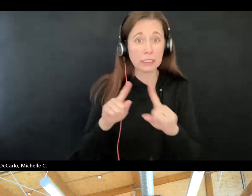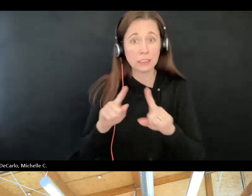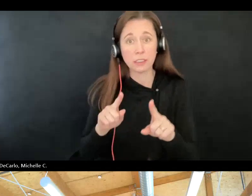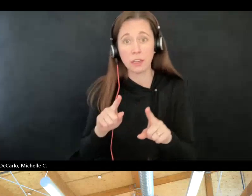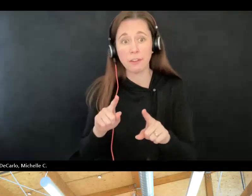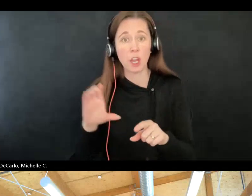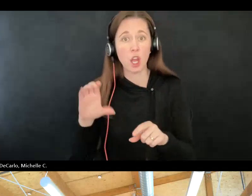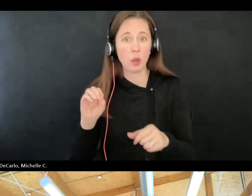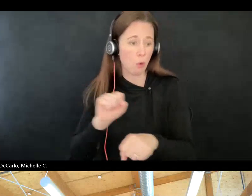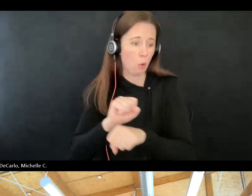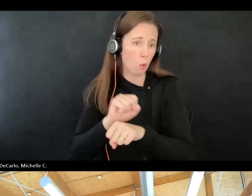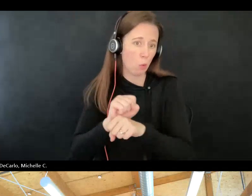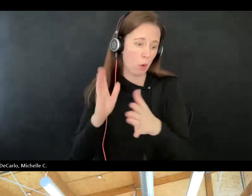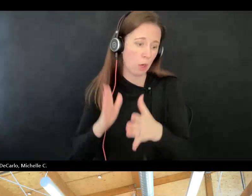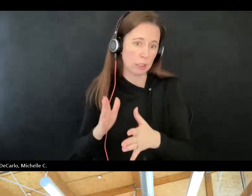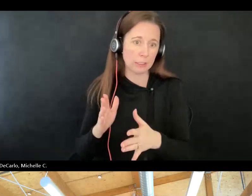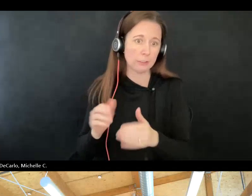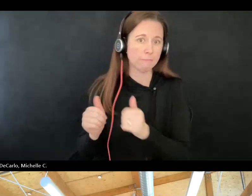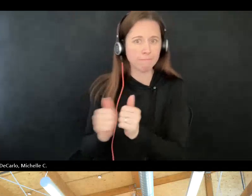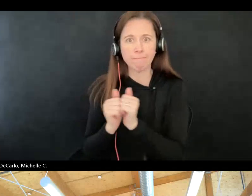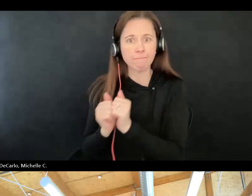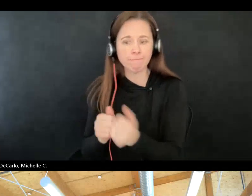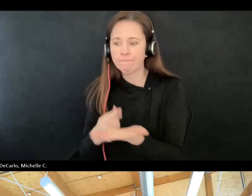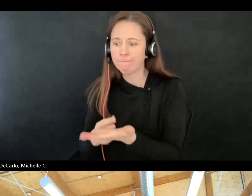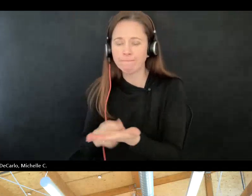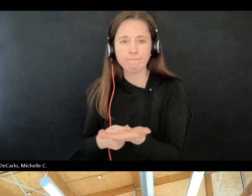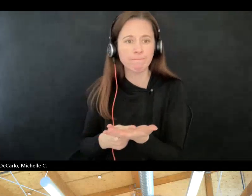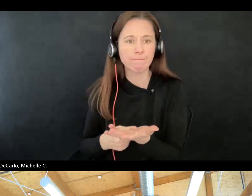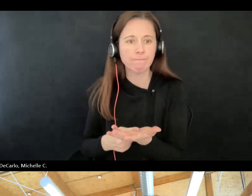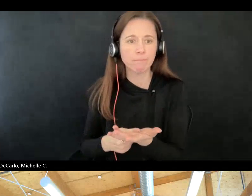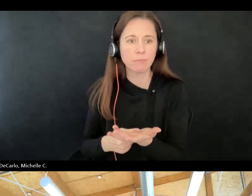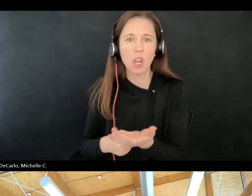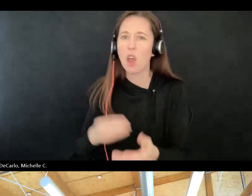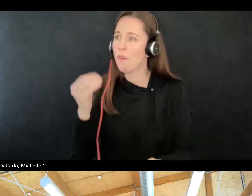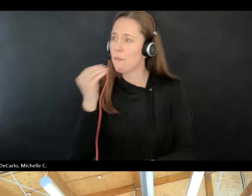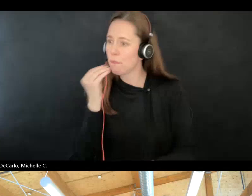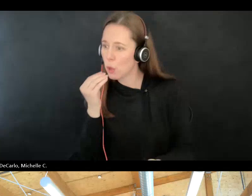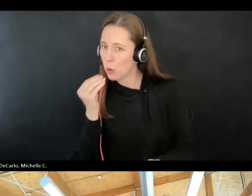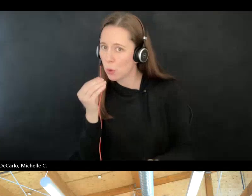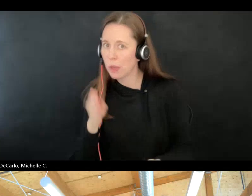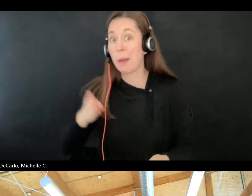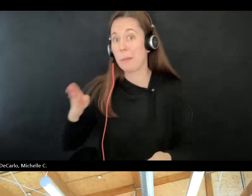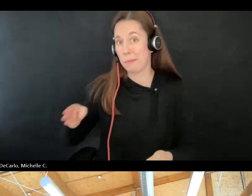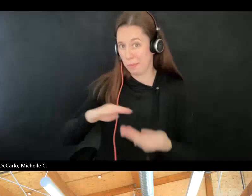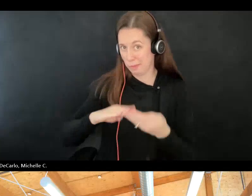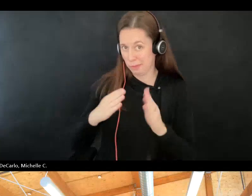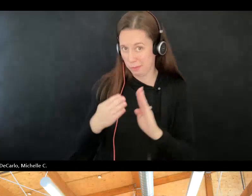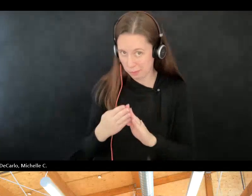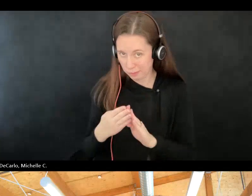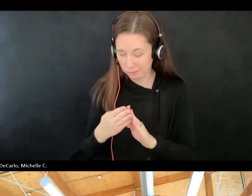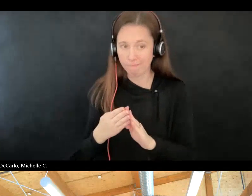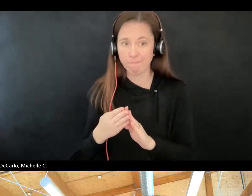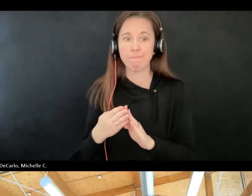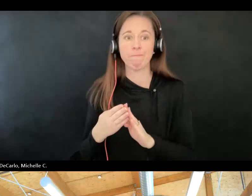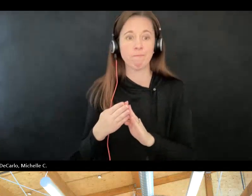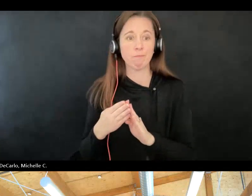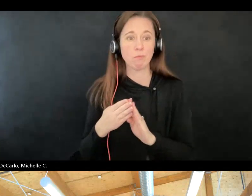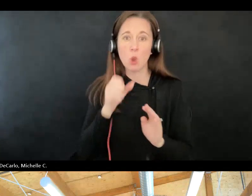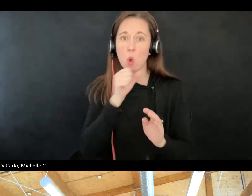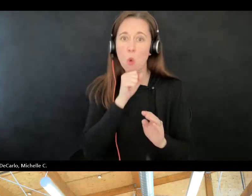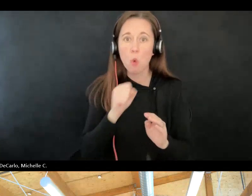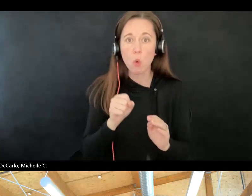as the communities and partnerships department, we were talking about food in Baltimore City and old Lexington